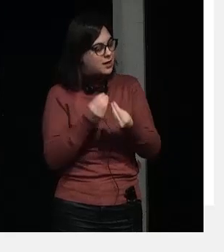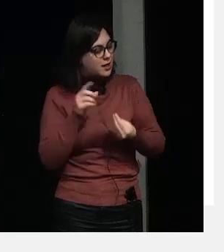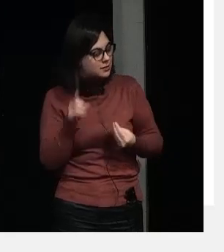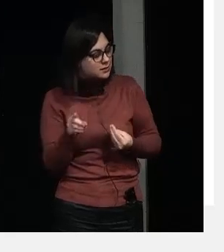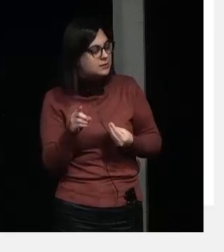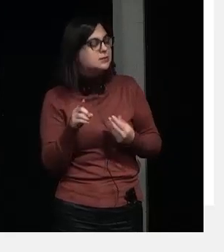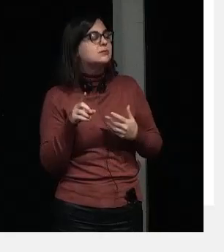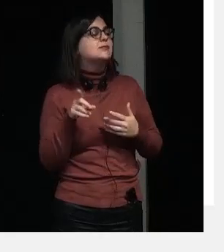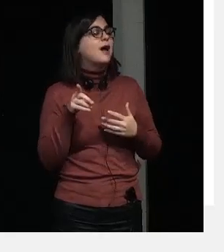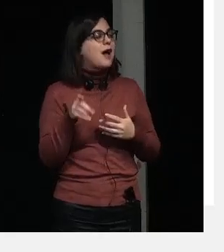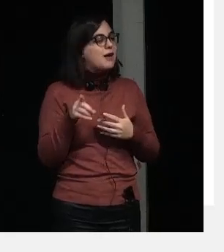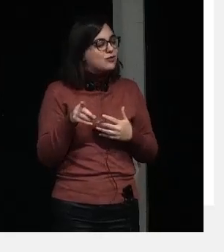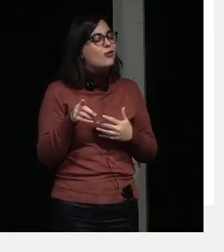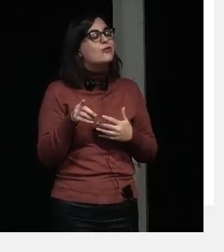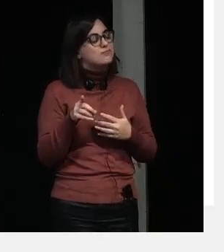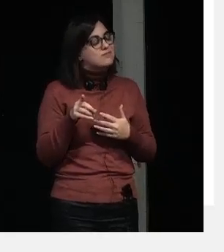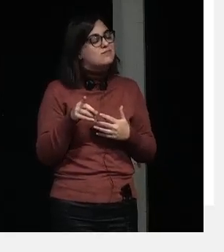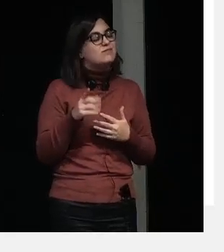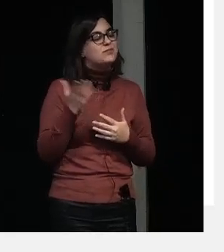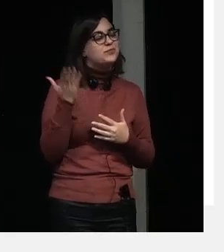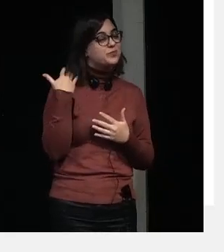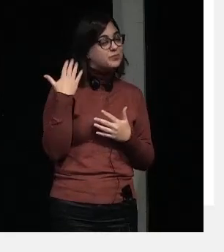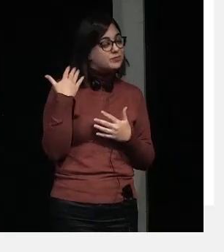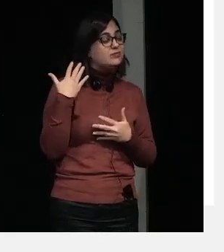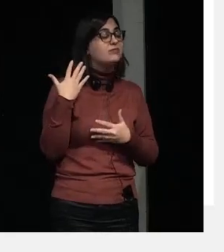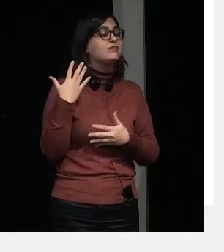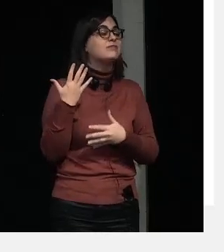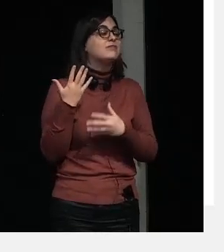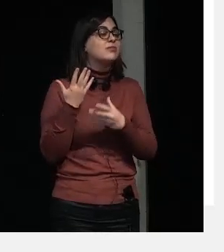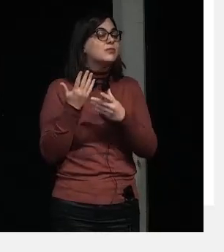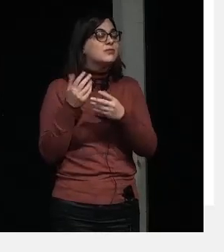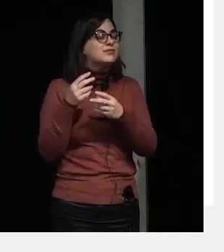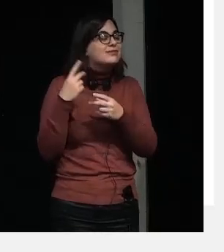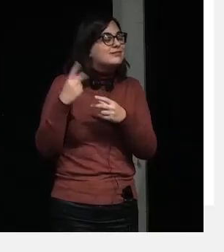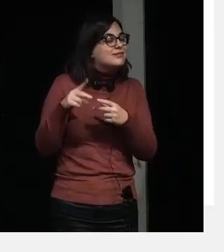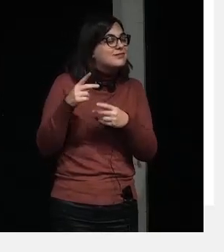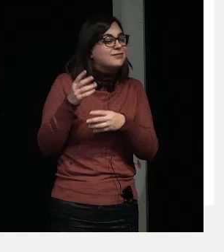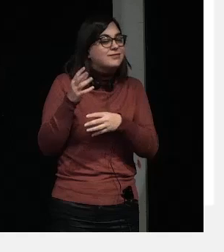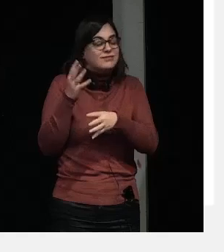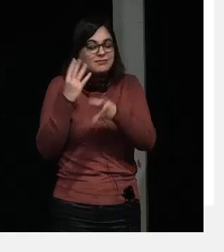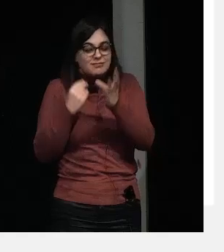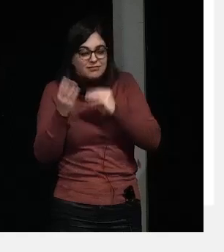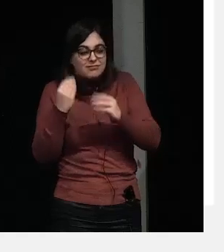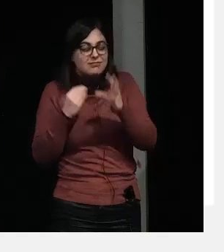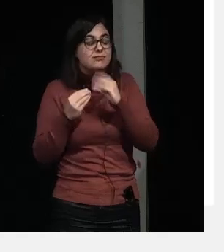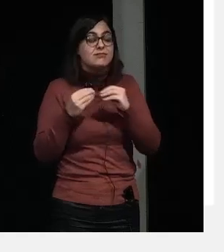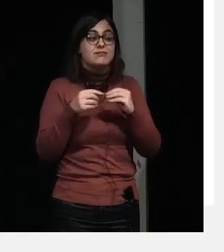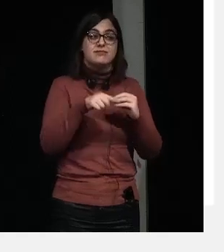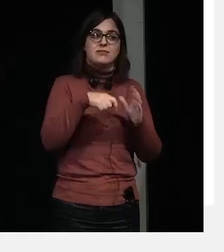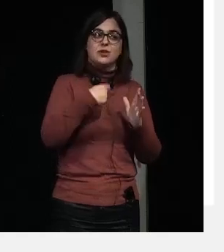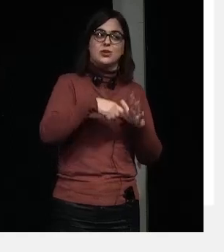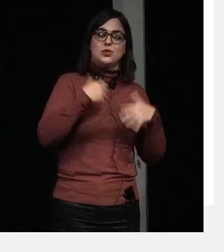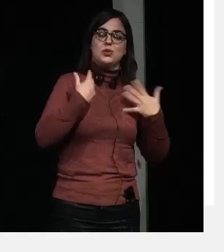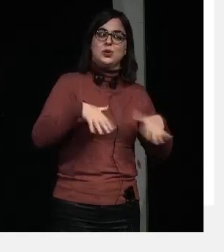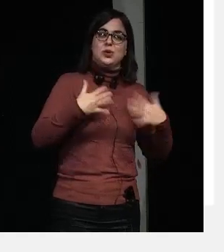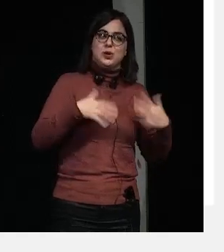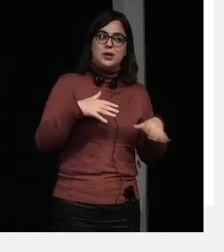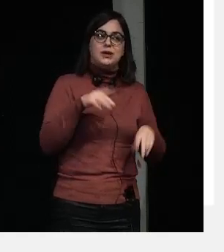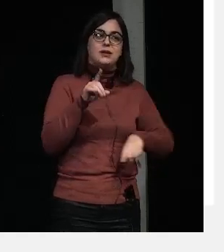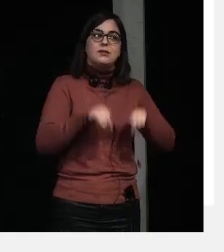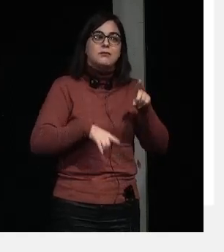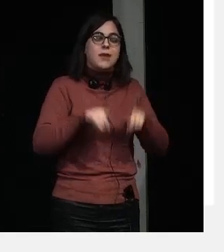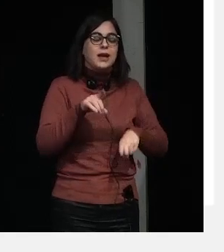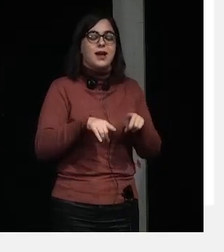just really happy because a lot of the things that came out of that project are just the things that you're